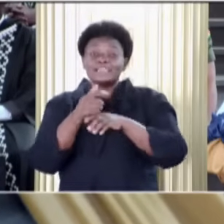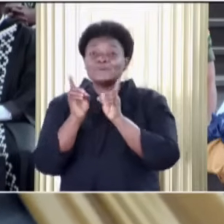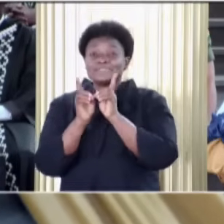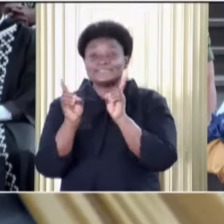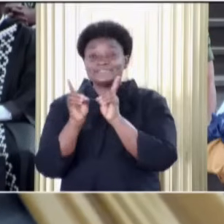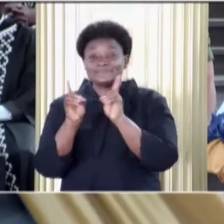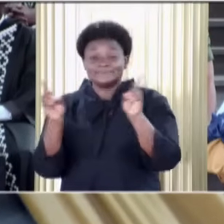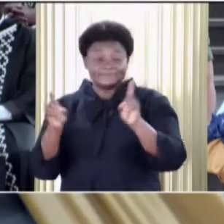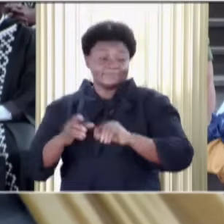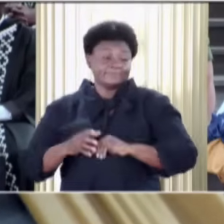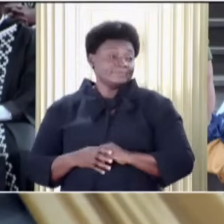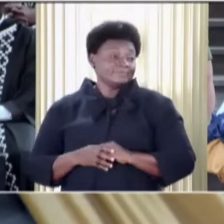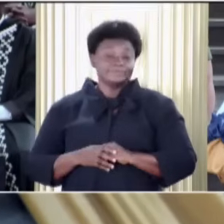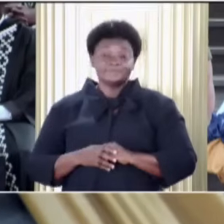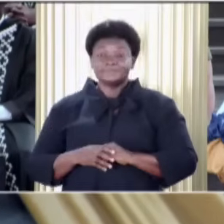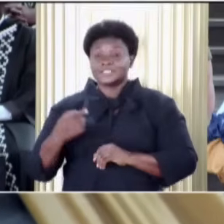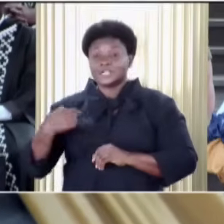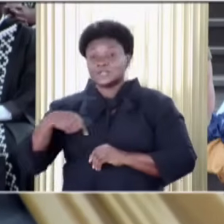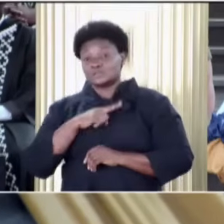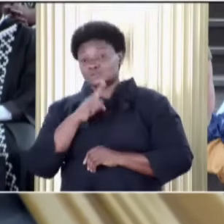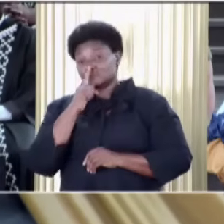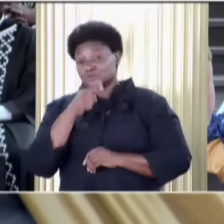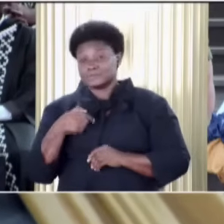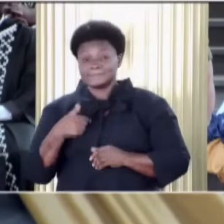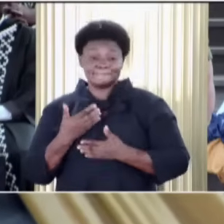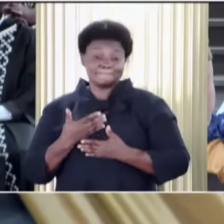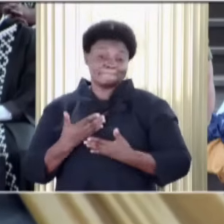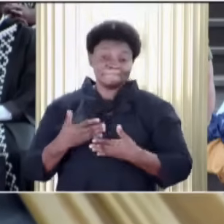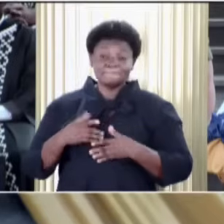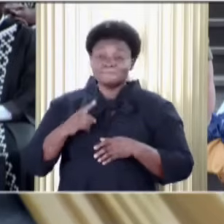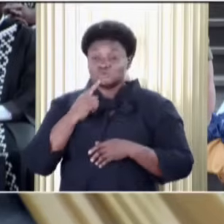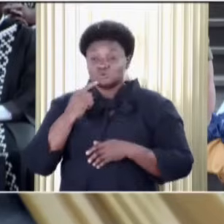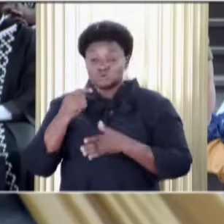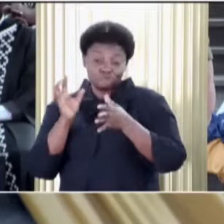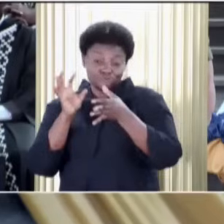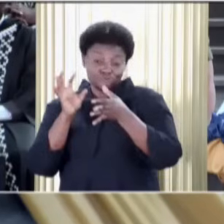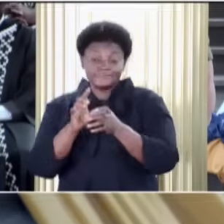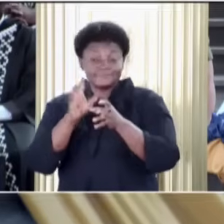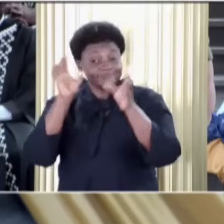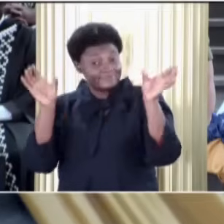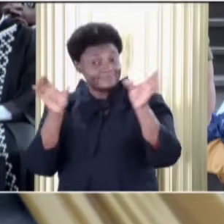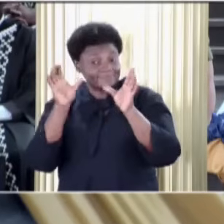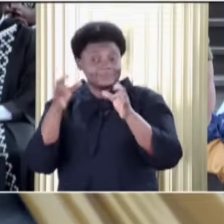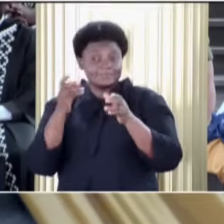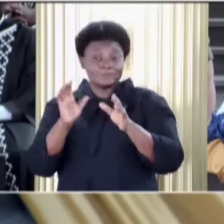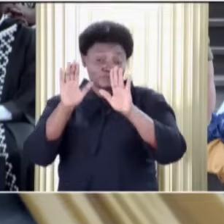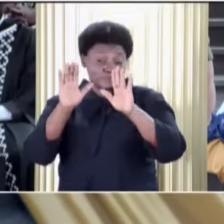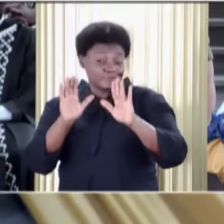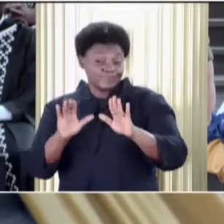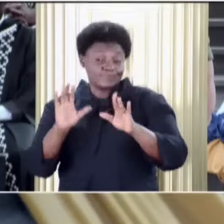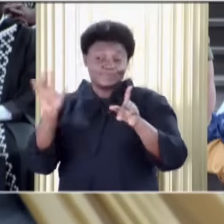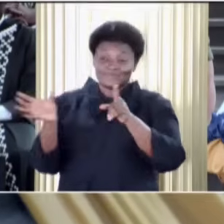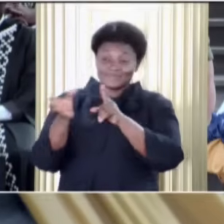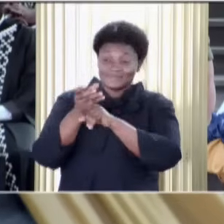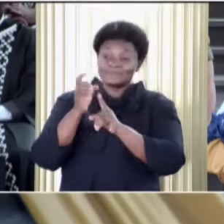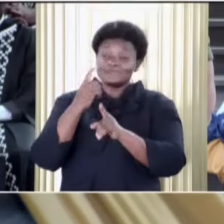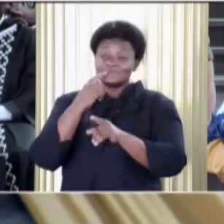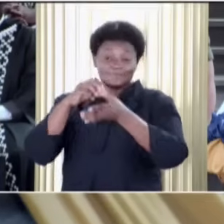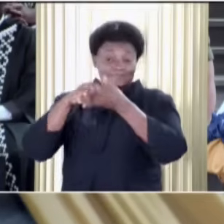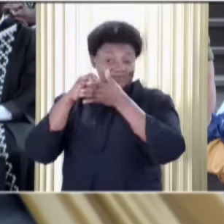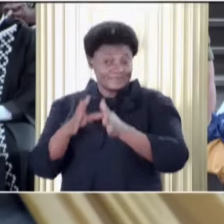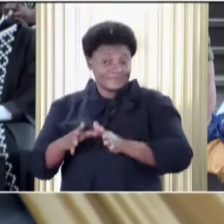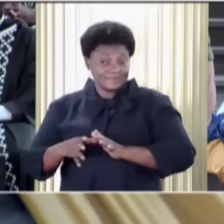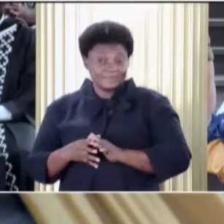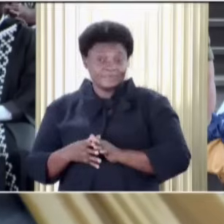diplomas. We are indeed pleased that you are able to join us to celebrate the remarkable achievements of our